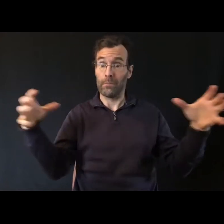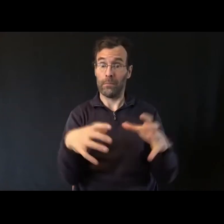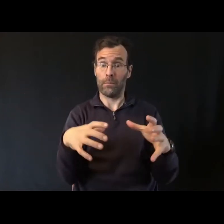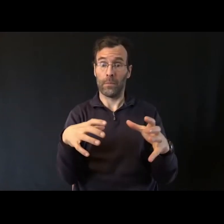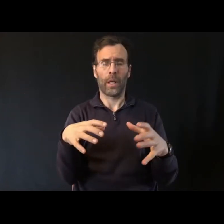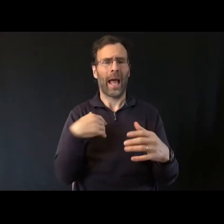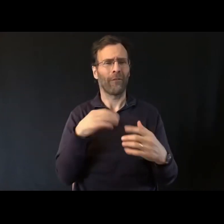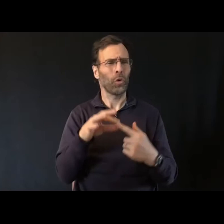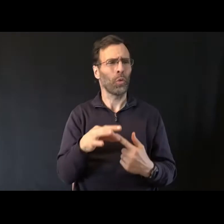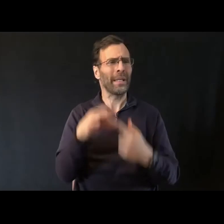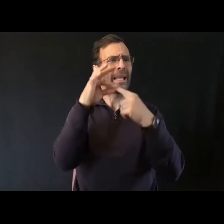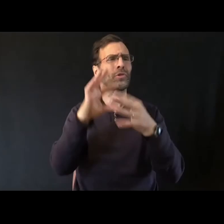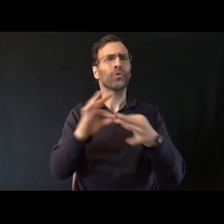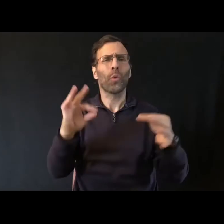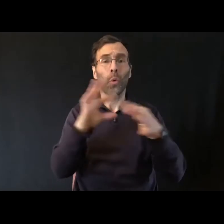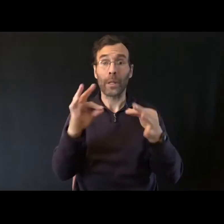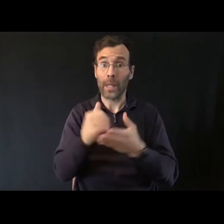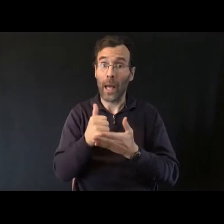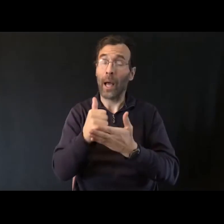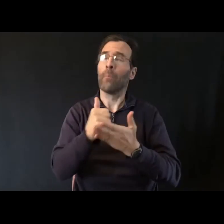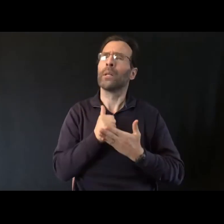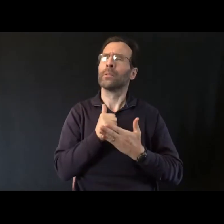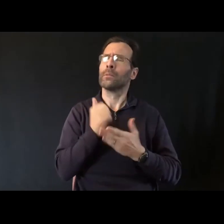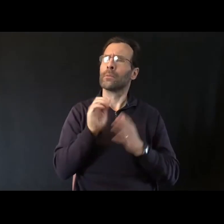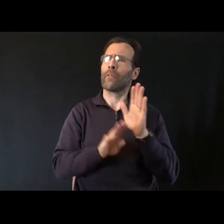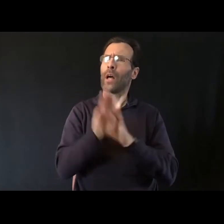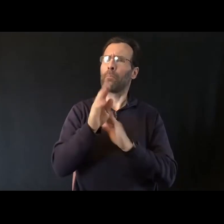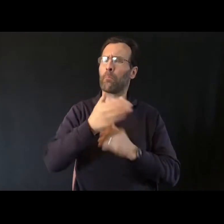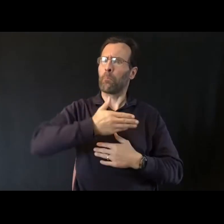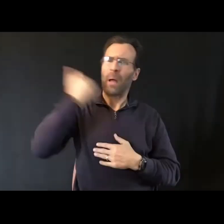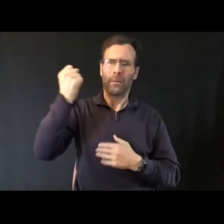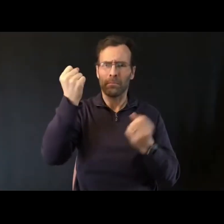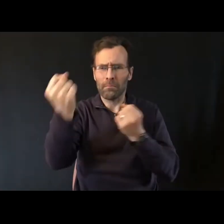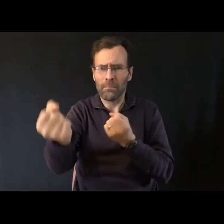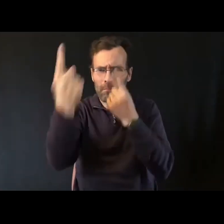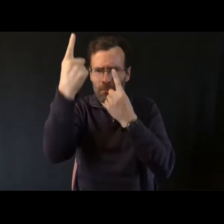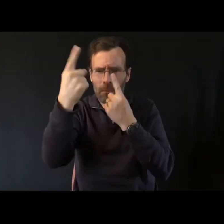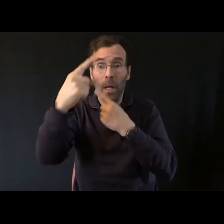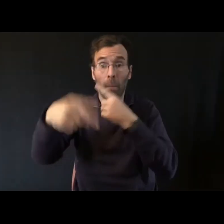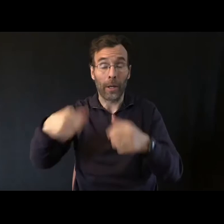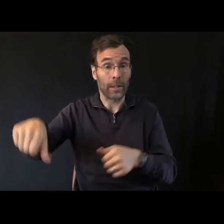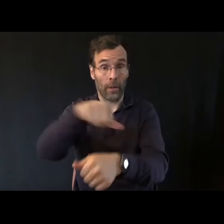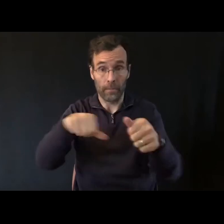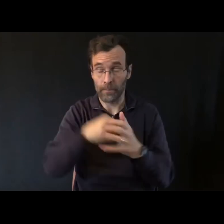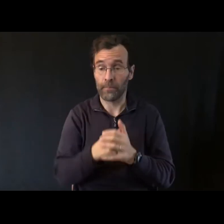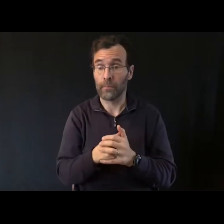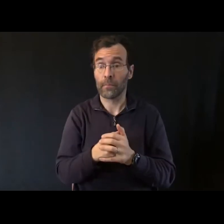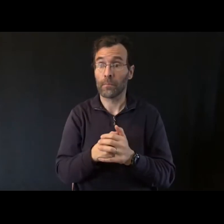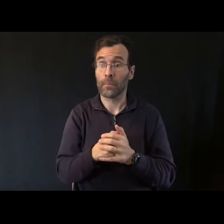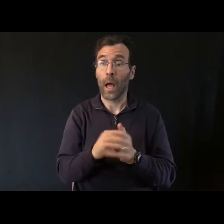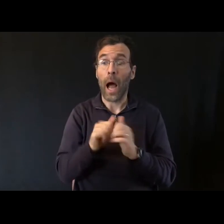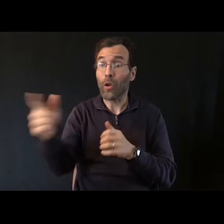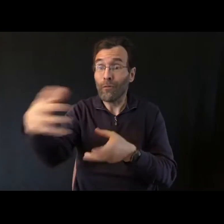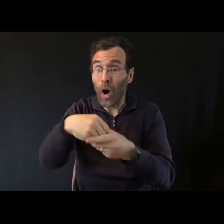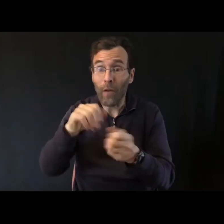stories that help us develop a richer understanding of one another. Regardless of your role in our community, you